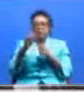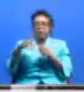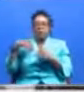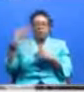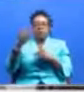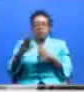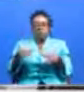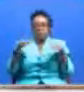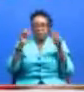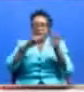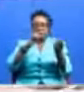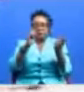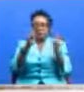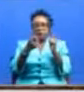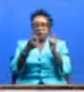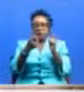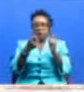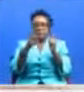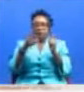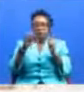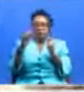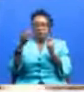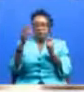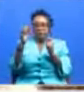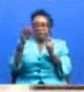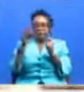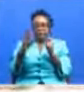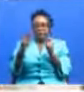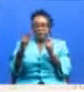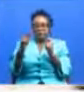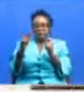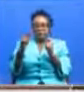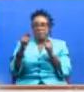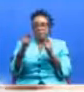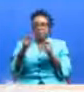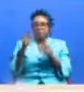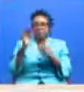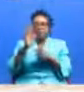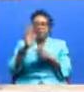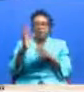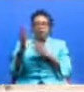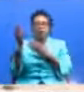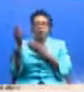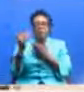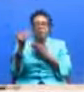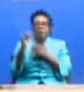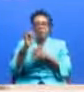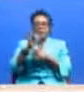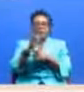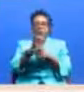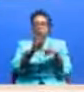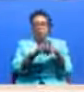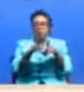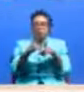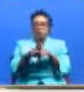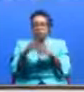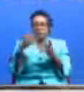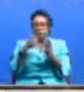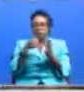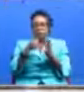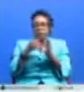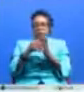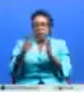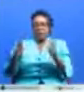of NHIF to the new cover, SHIF, he hopes it will also cater for post-kidney